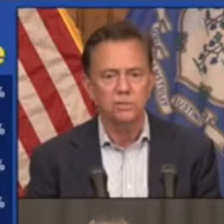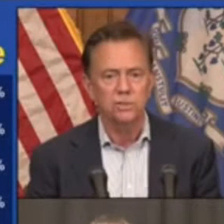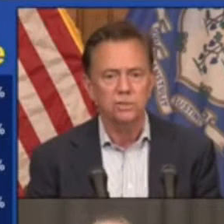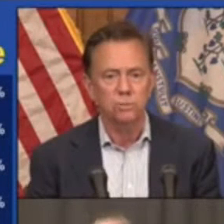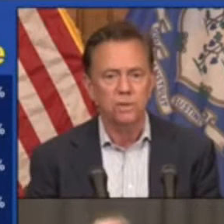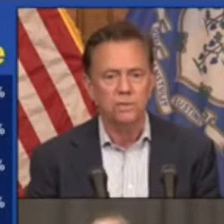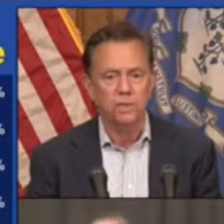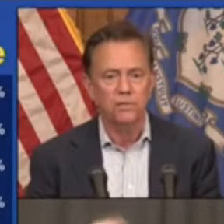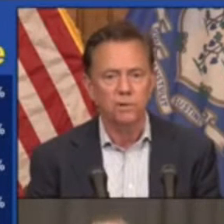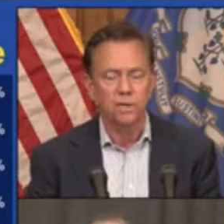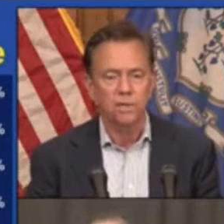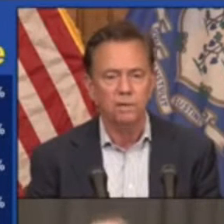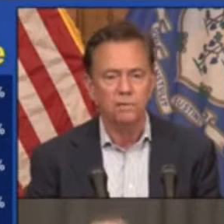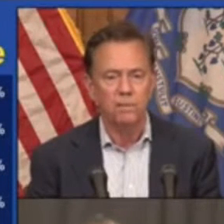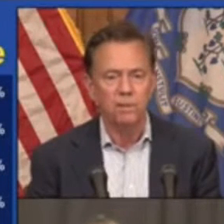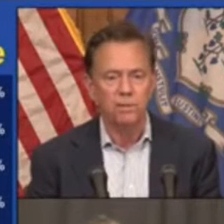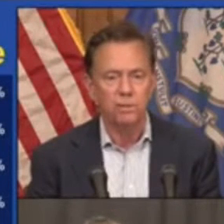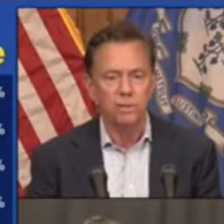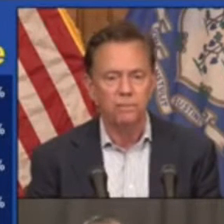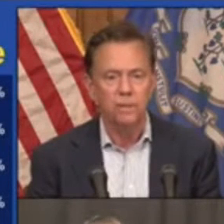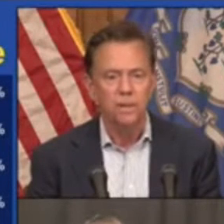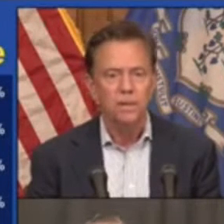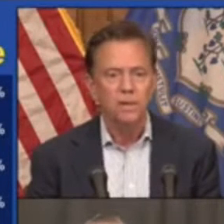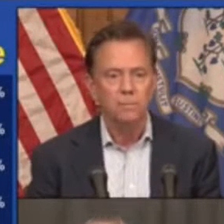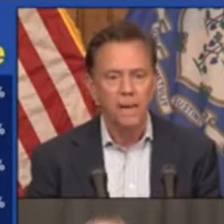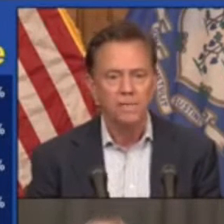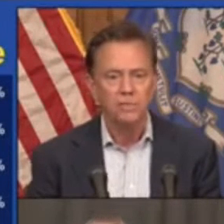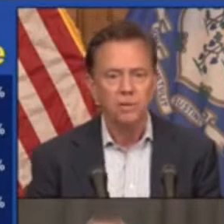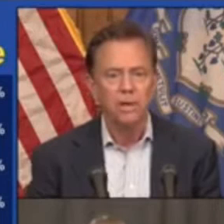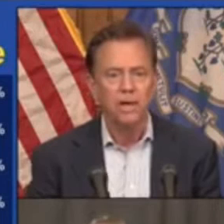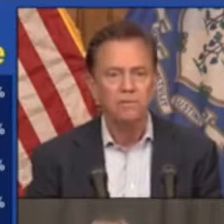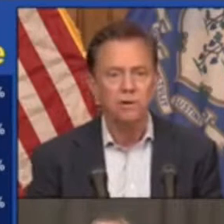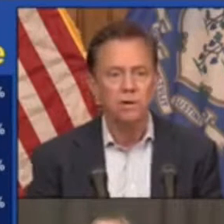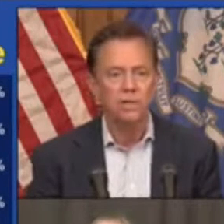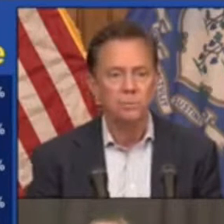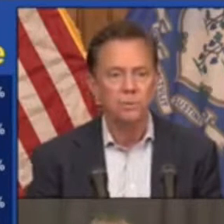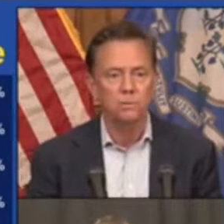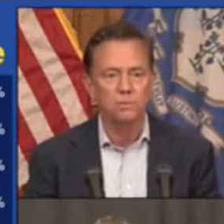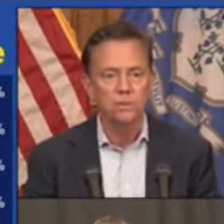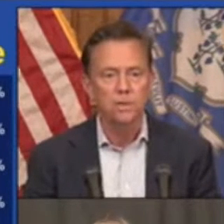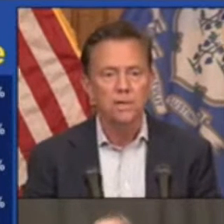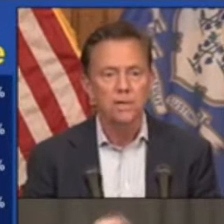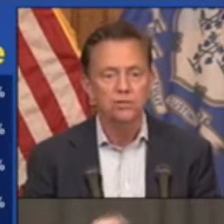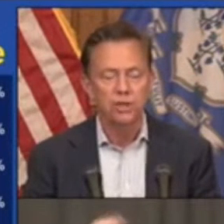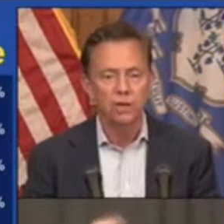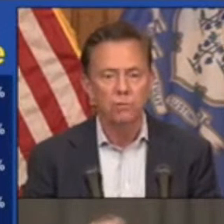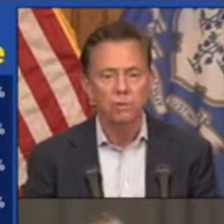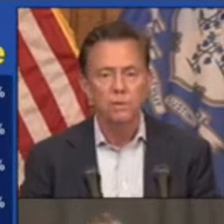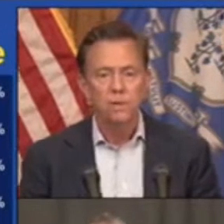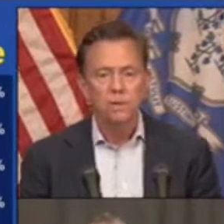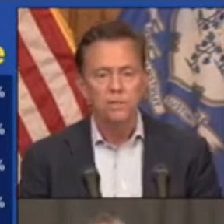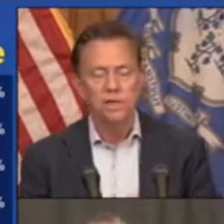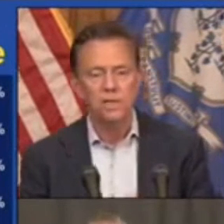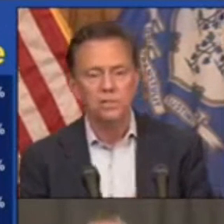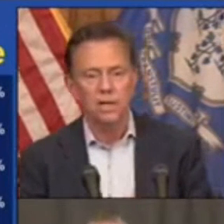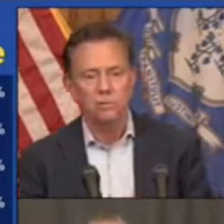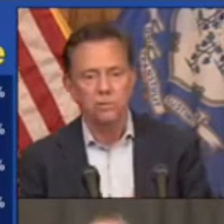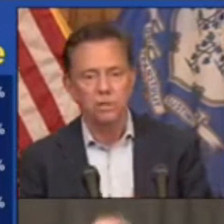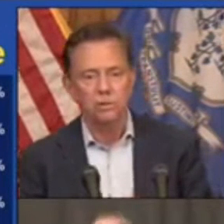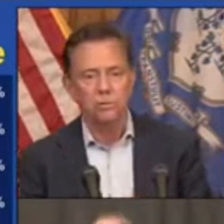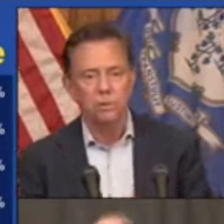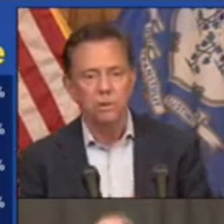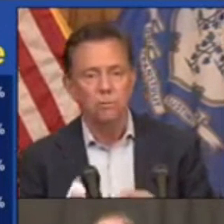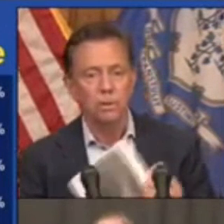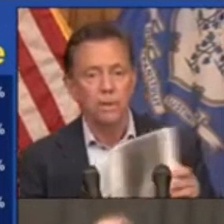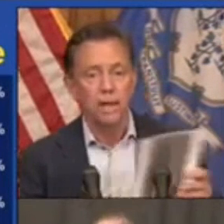It just wants to give you an idea of how much capacity we have in our hospitals in general, because the next slide will tell